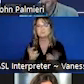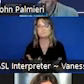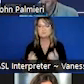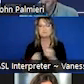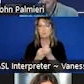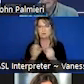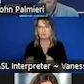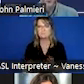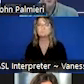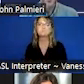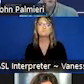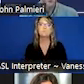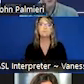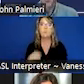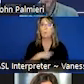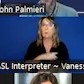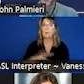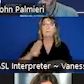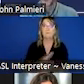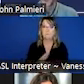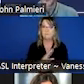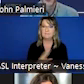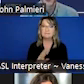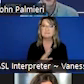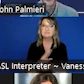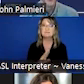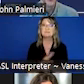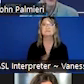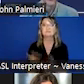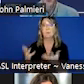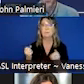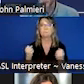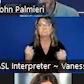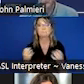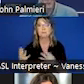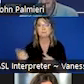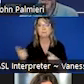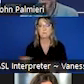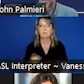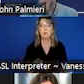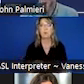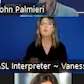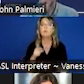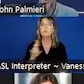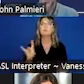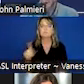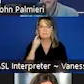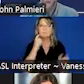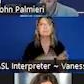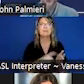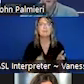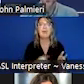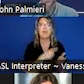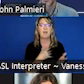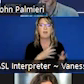So we're busy, Amy, we're busy. So there's a lot going on. I know you did flag the outage earlier in the talk